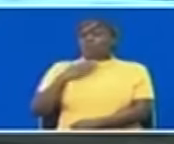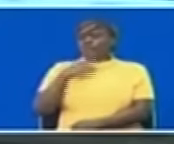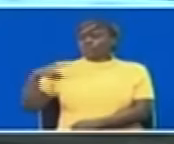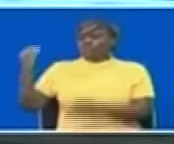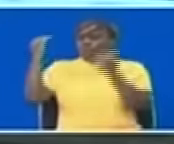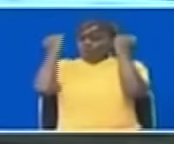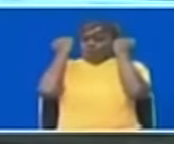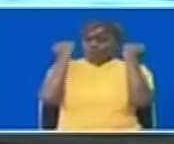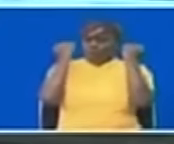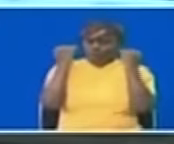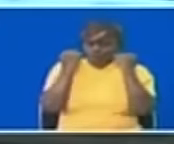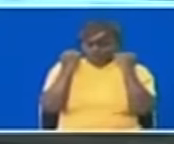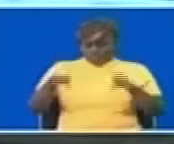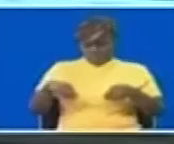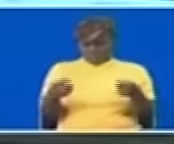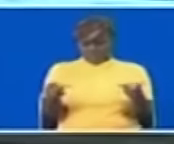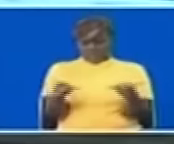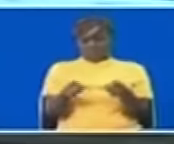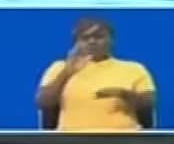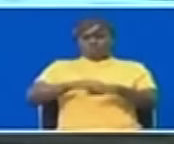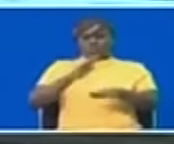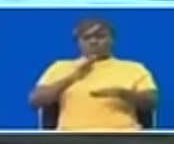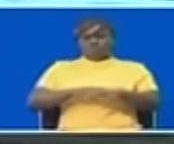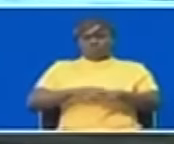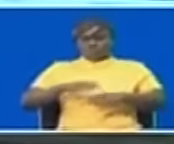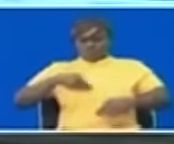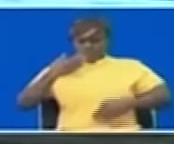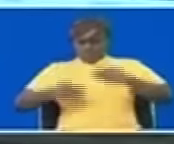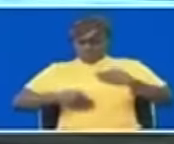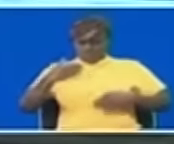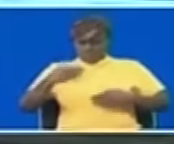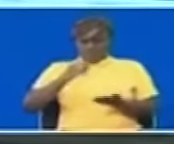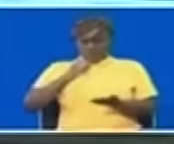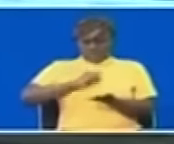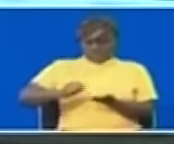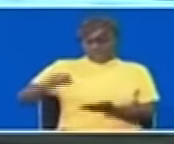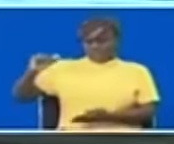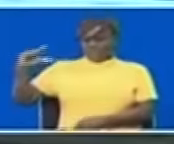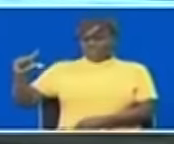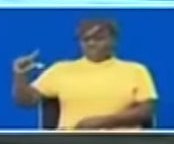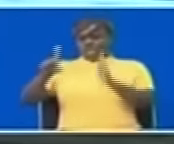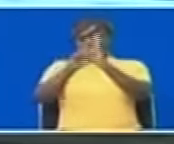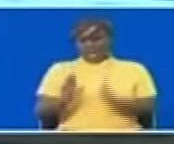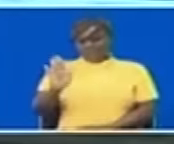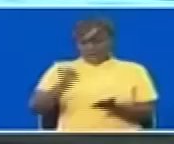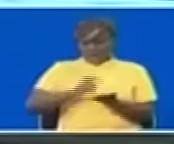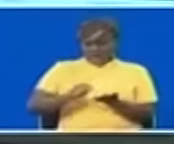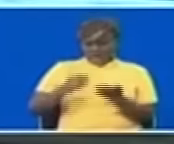for failure to issue him with a certificate of good conduct. He has written to the Attorney General through his